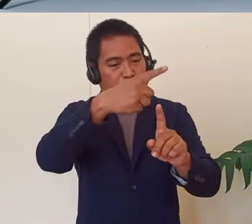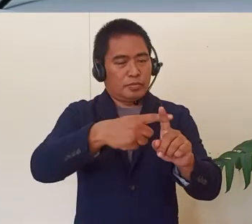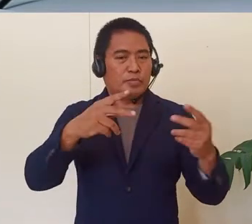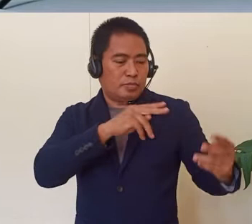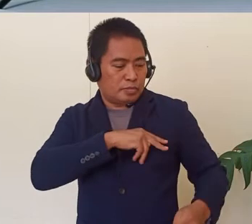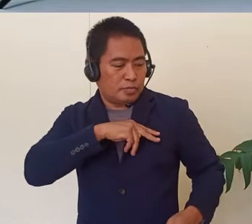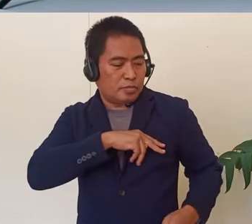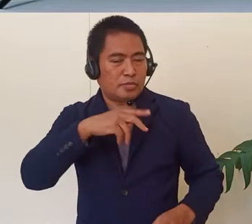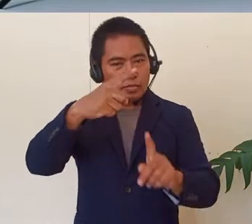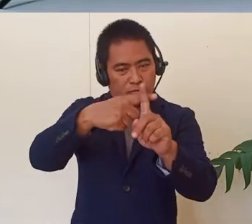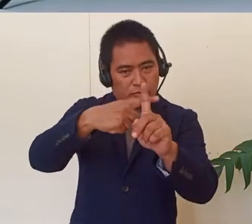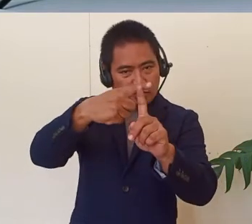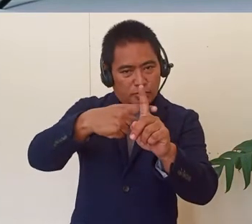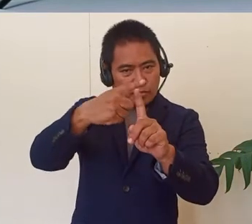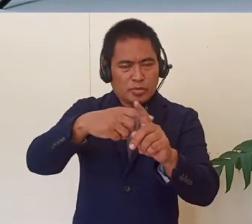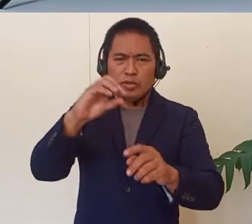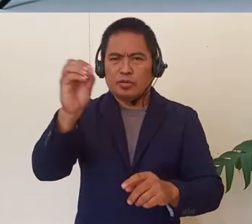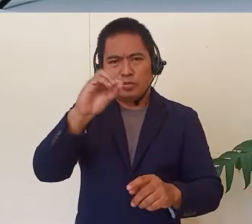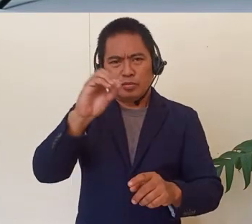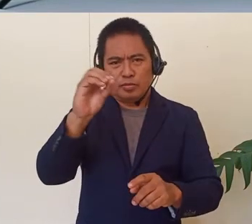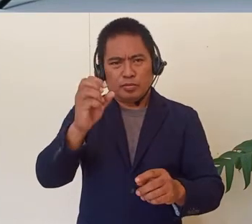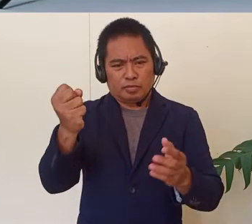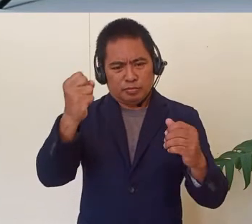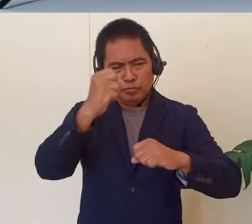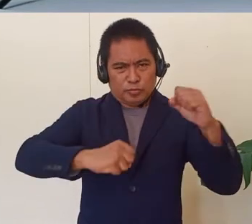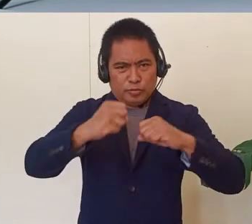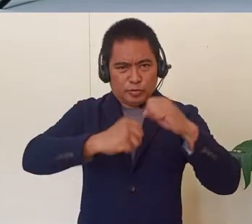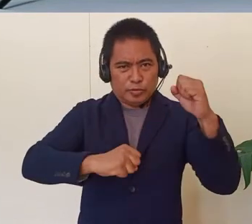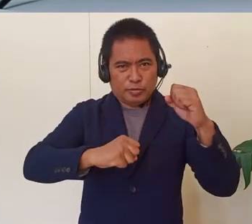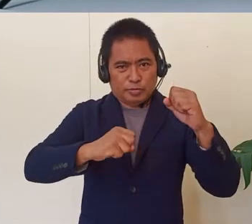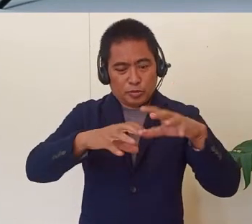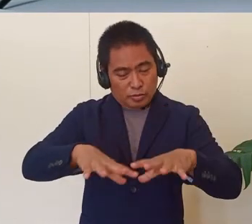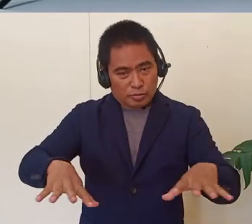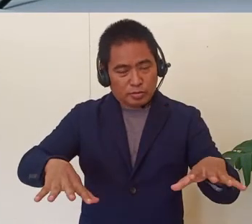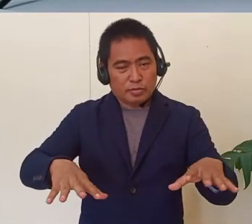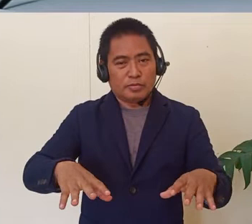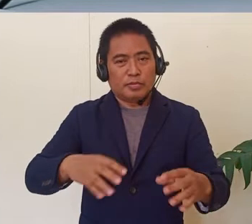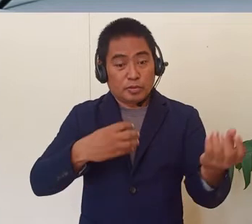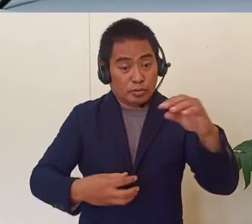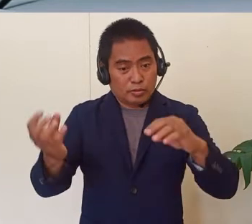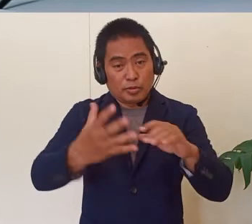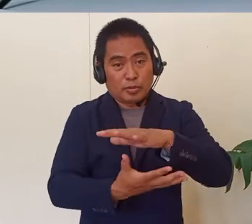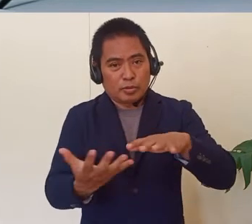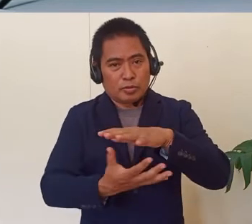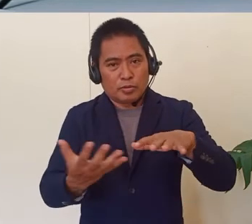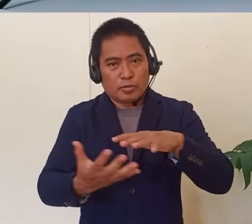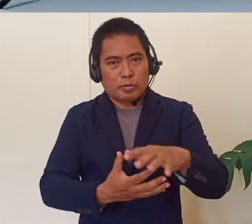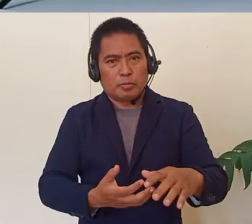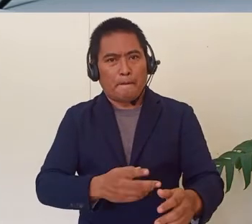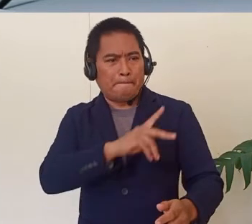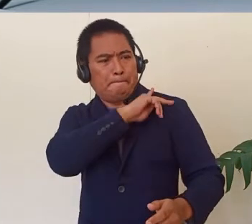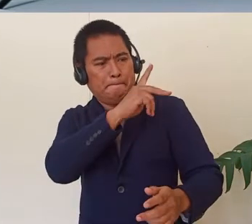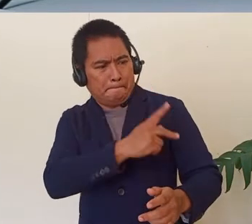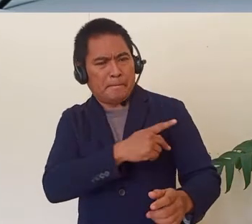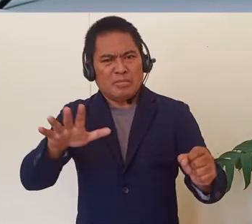the solution becomes supersaturated. It is a solution